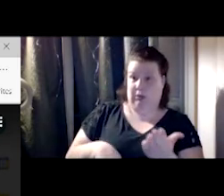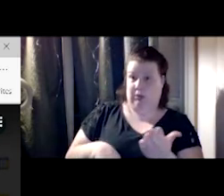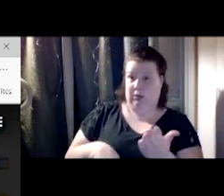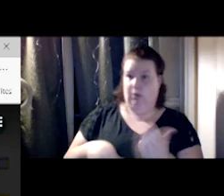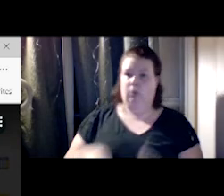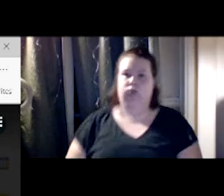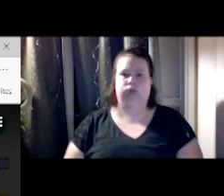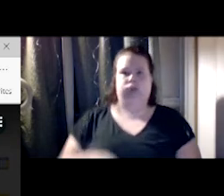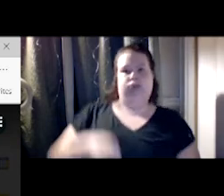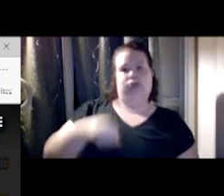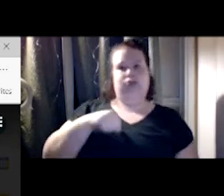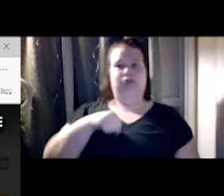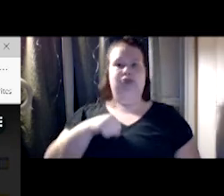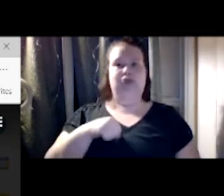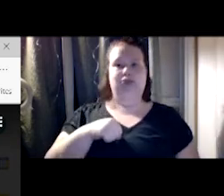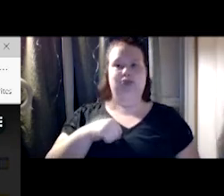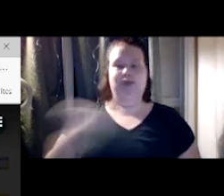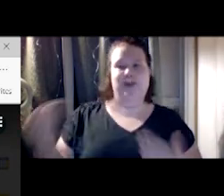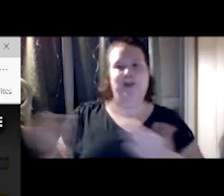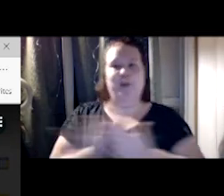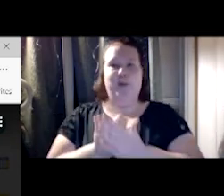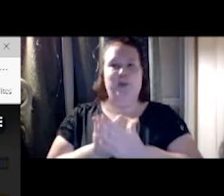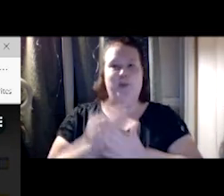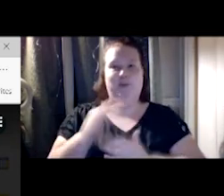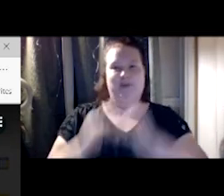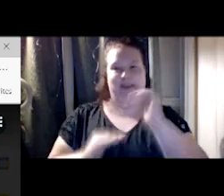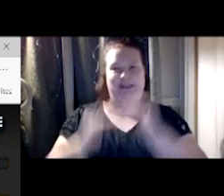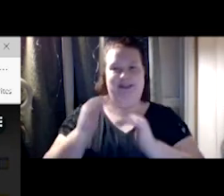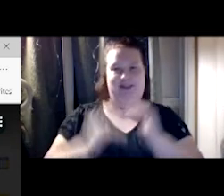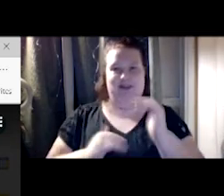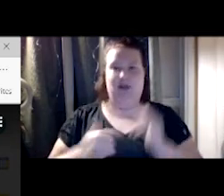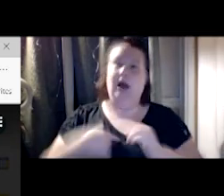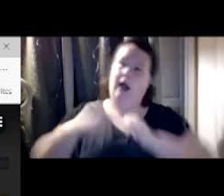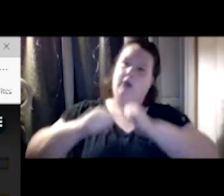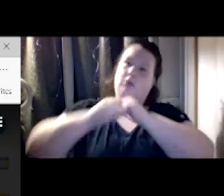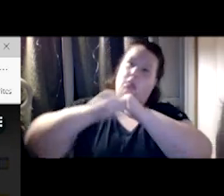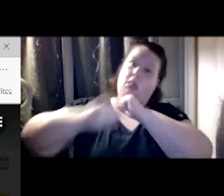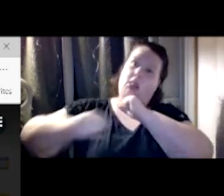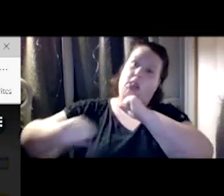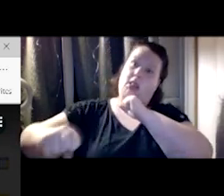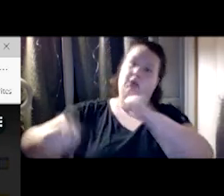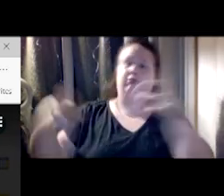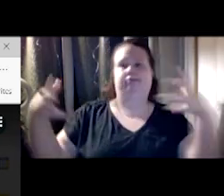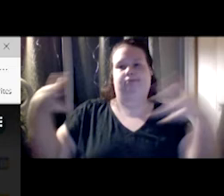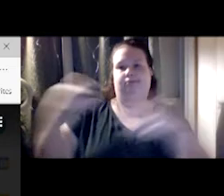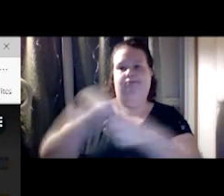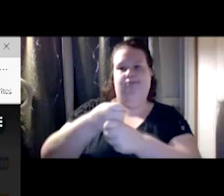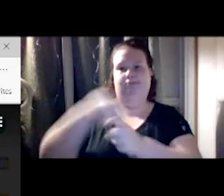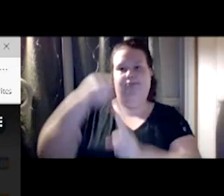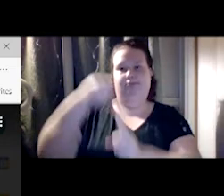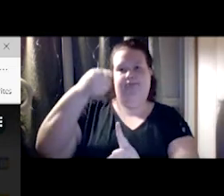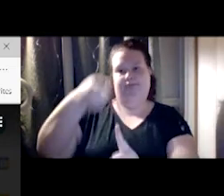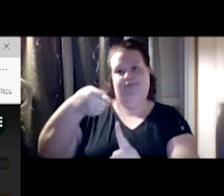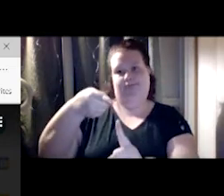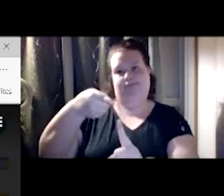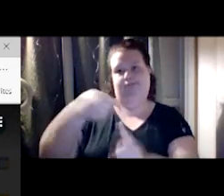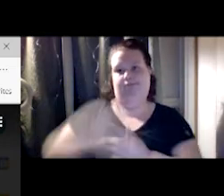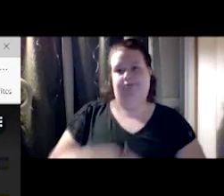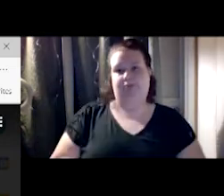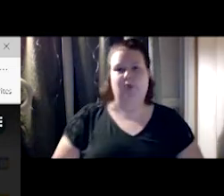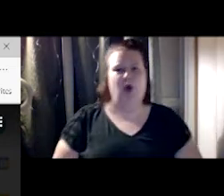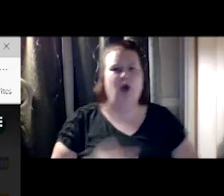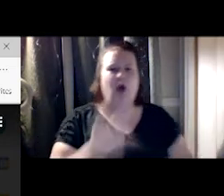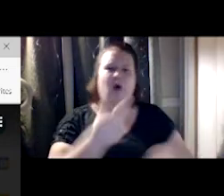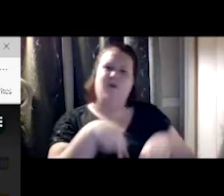facility versus what we currently have. And I could go on and on about it, but essentially that's where I stand. Of course,